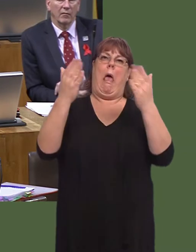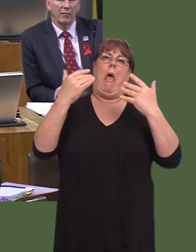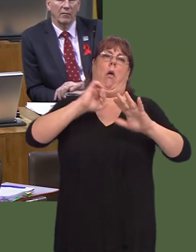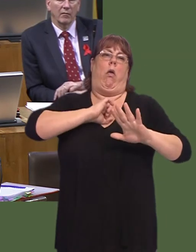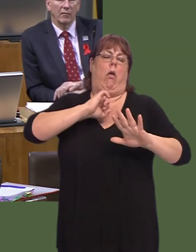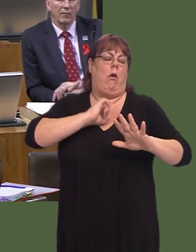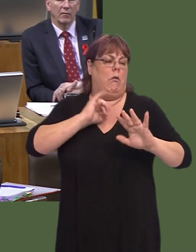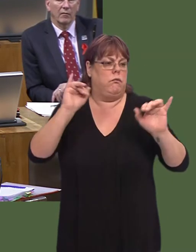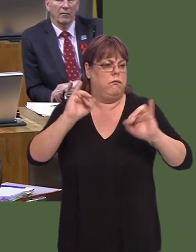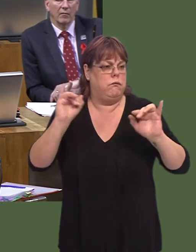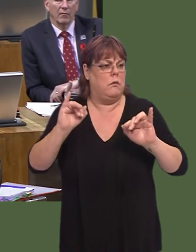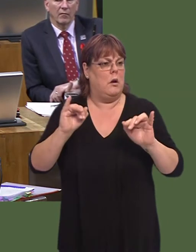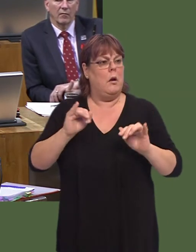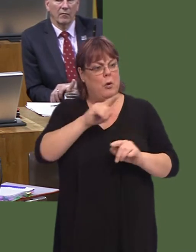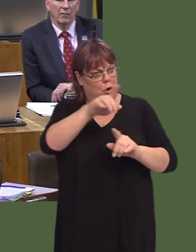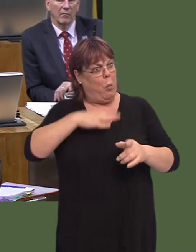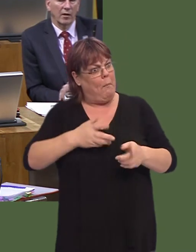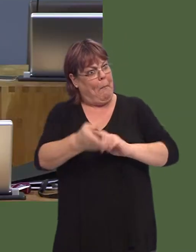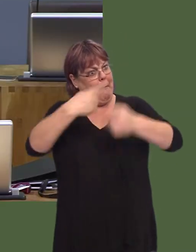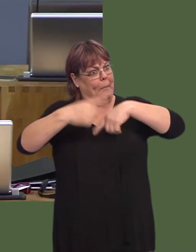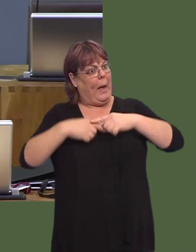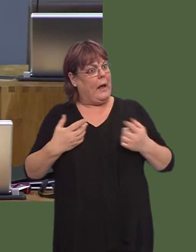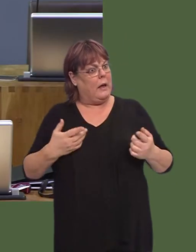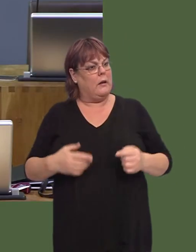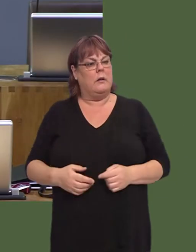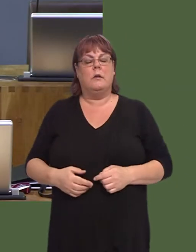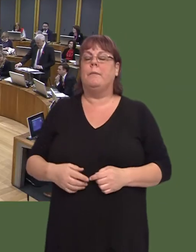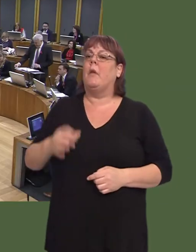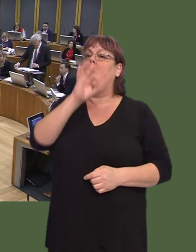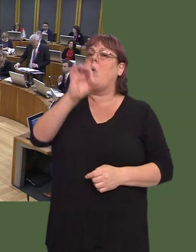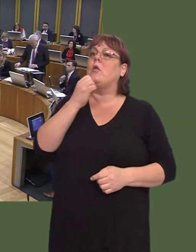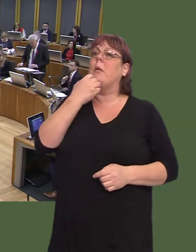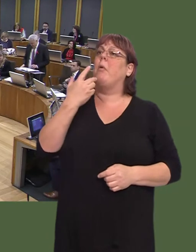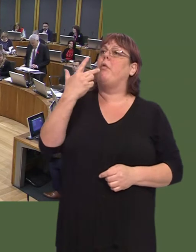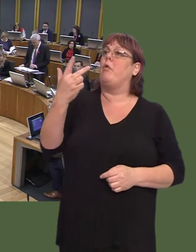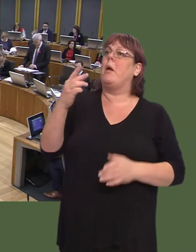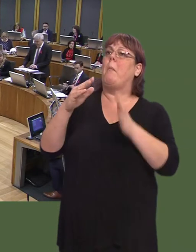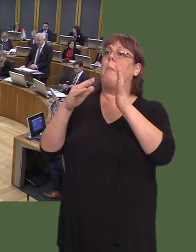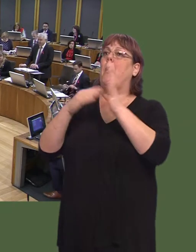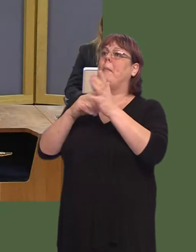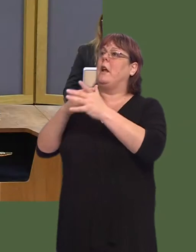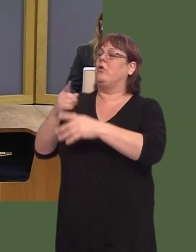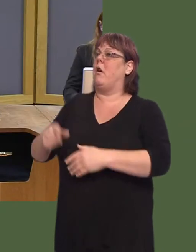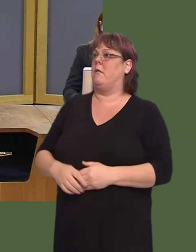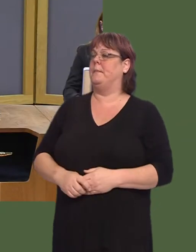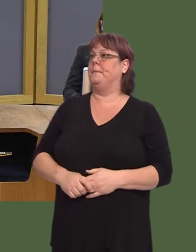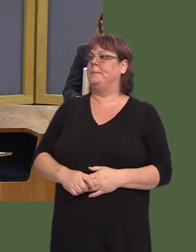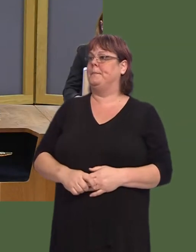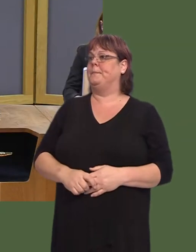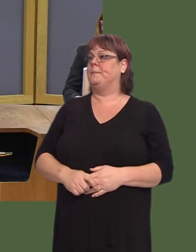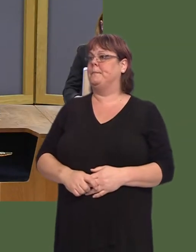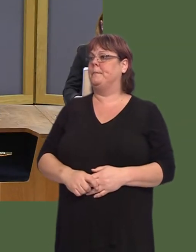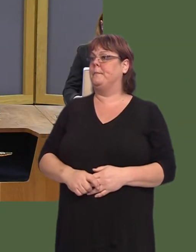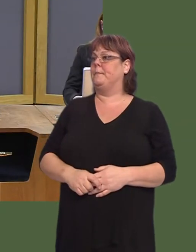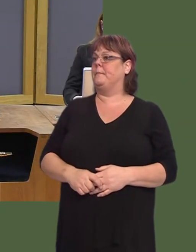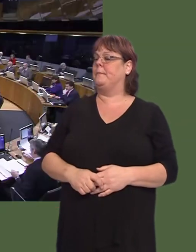was polluted, but it seems to be something that he's more than happy to see again. Question 3, Mohammed Ashka. No,